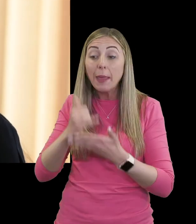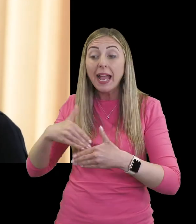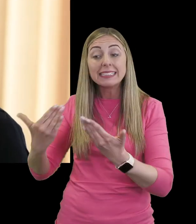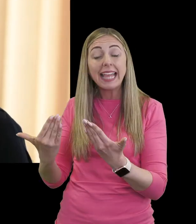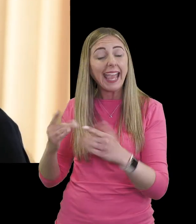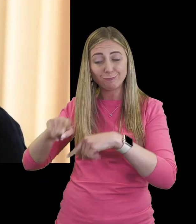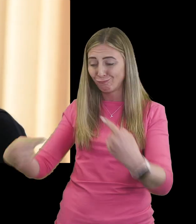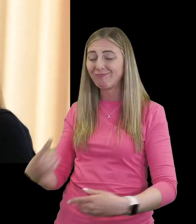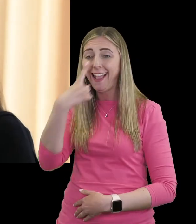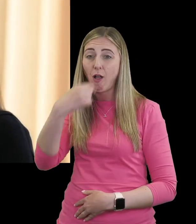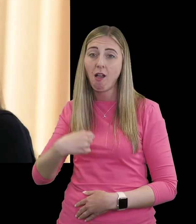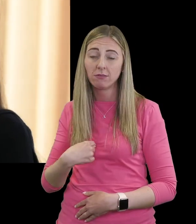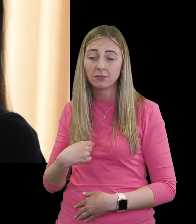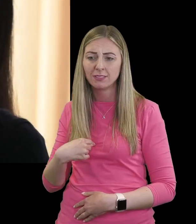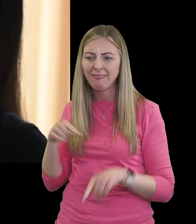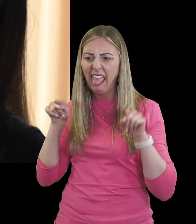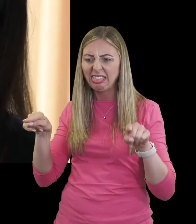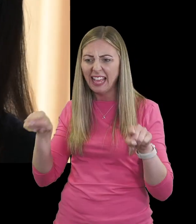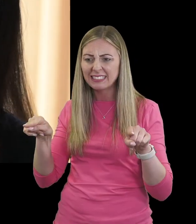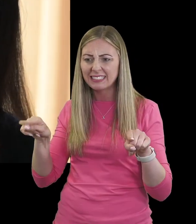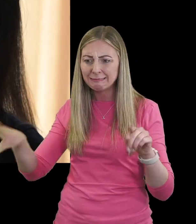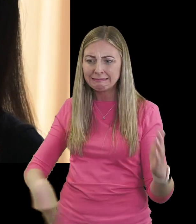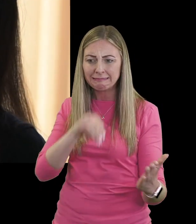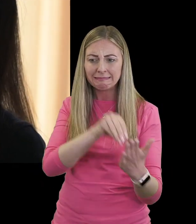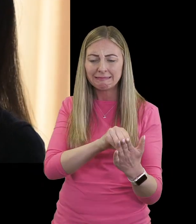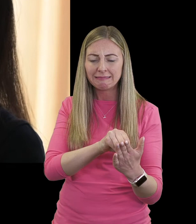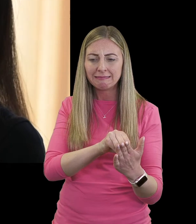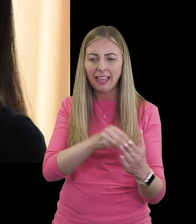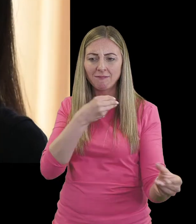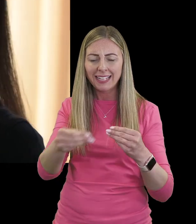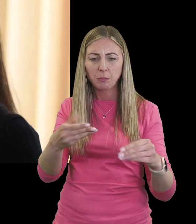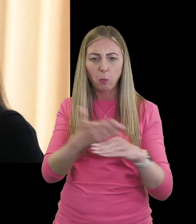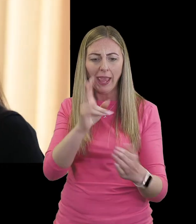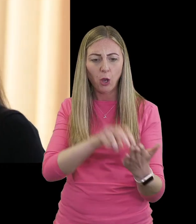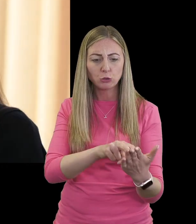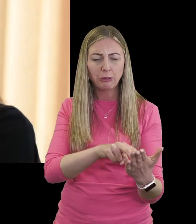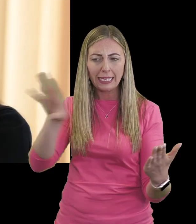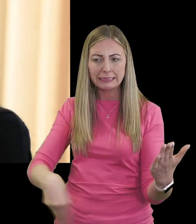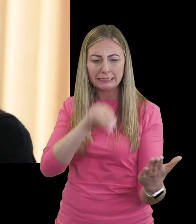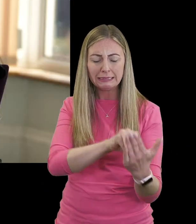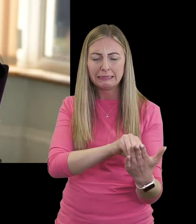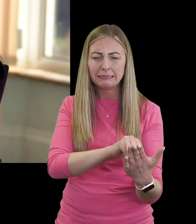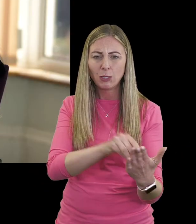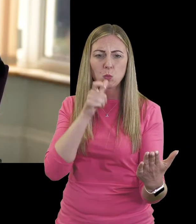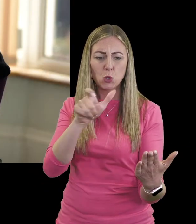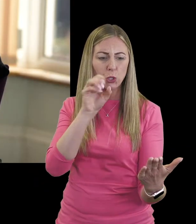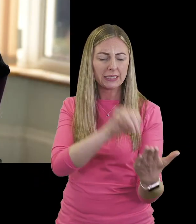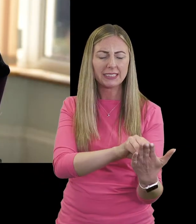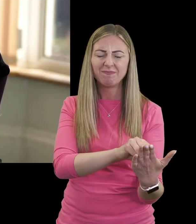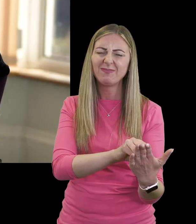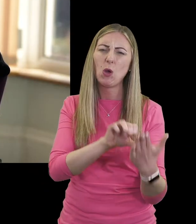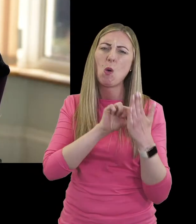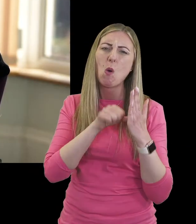can't. Now, when you try to translate that into a flexible working contract, it's really, really difficult. And I think that